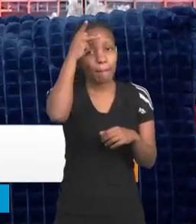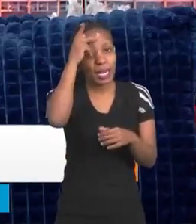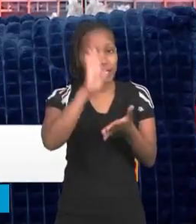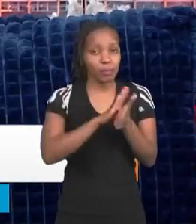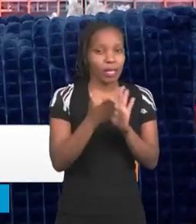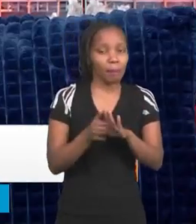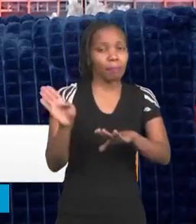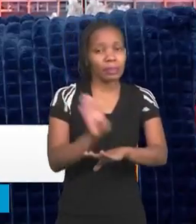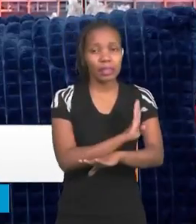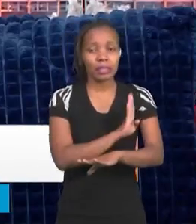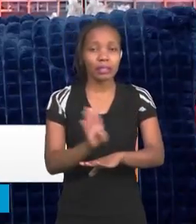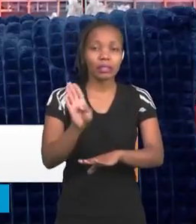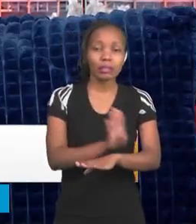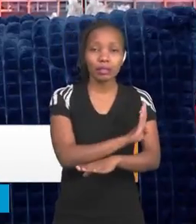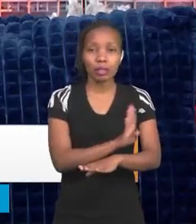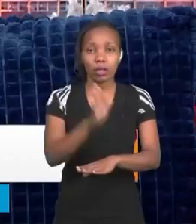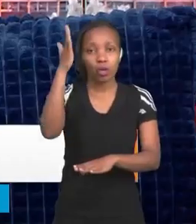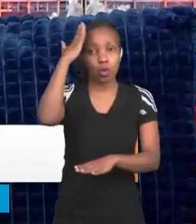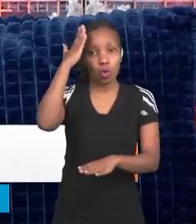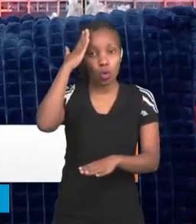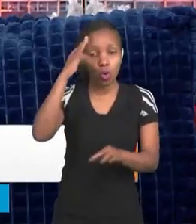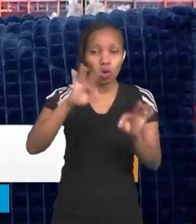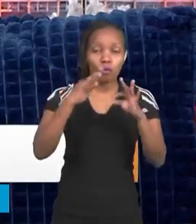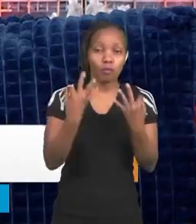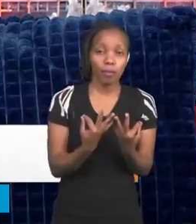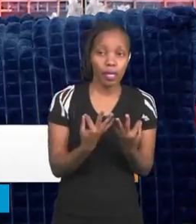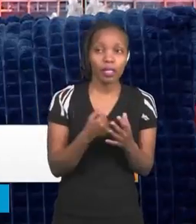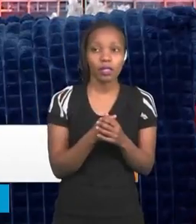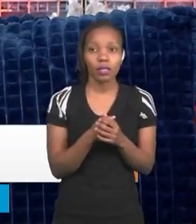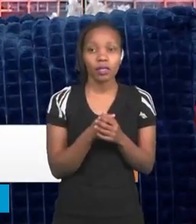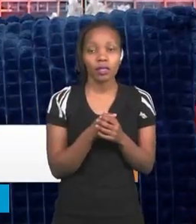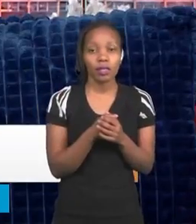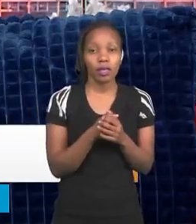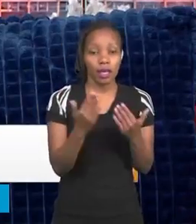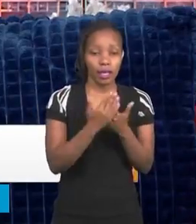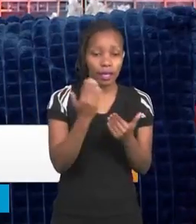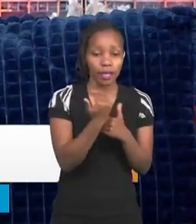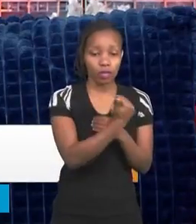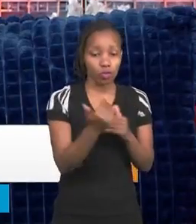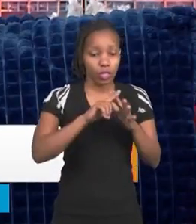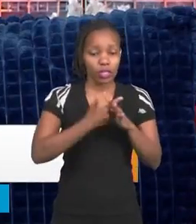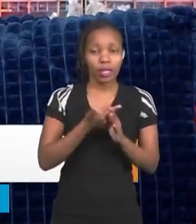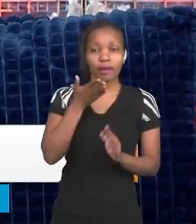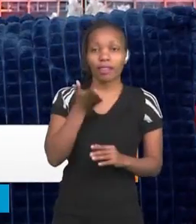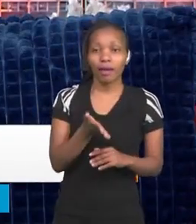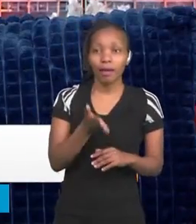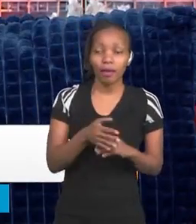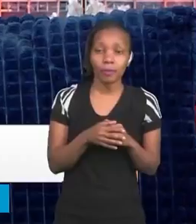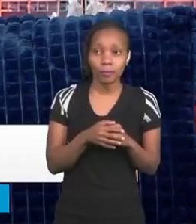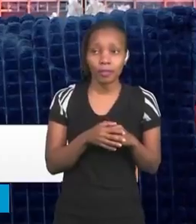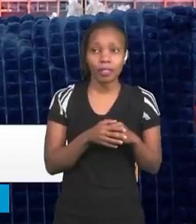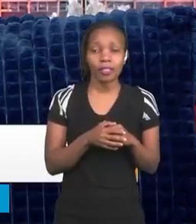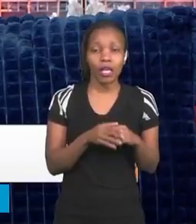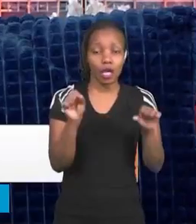very busy. And you know that the family, and that is where parenting begins, is actually the